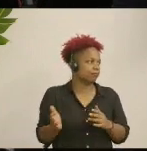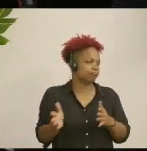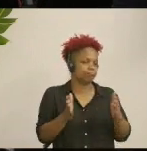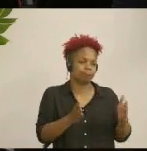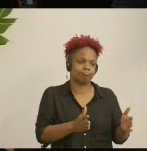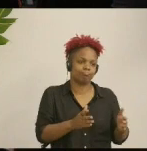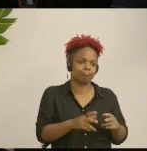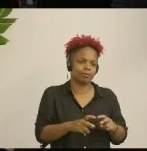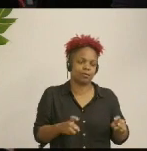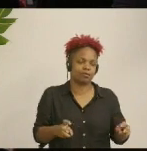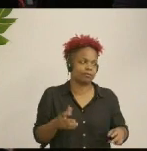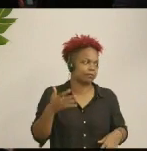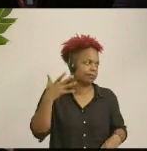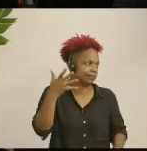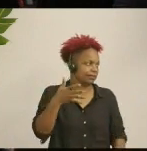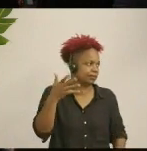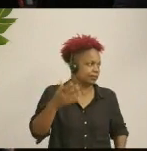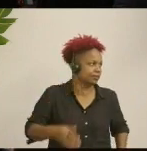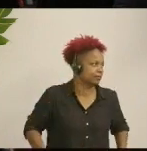Gianluca, please.